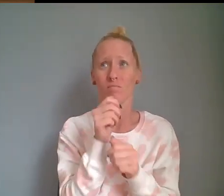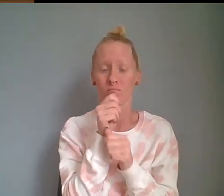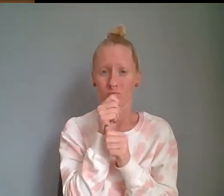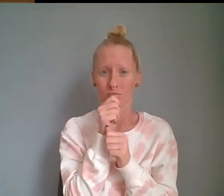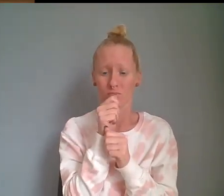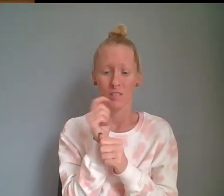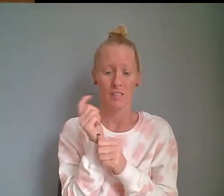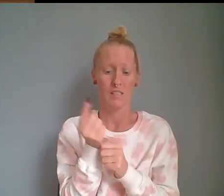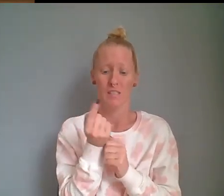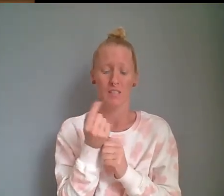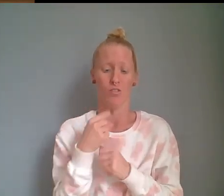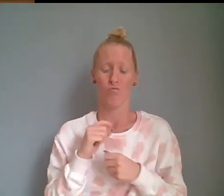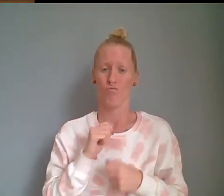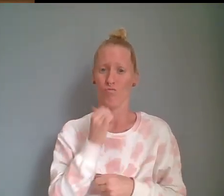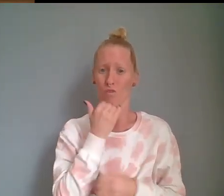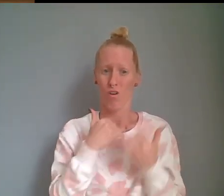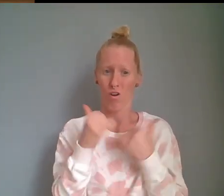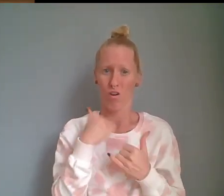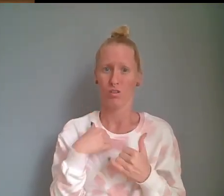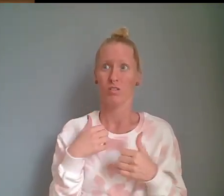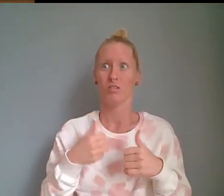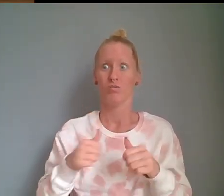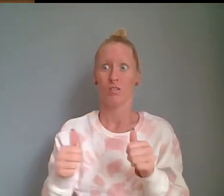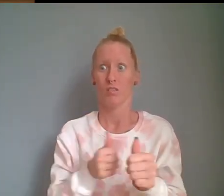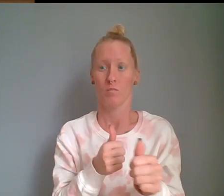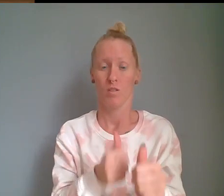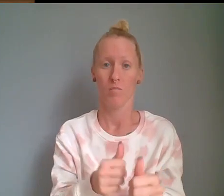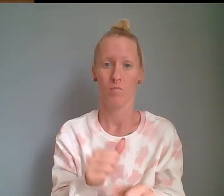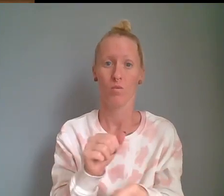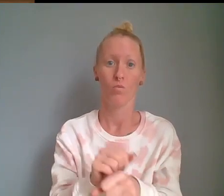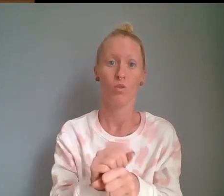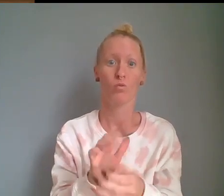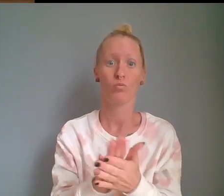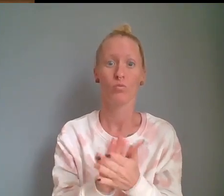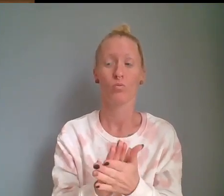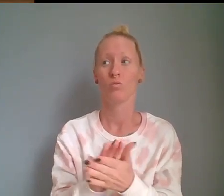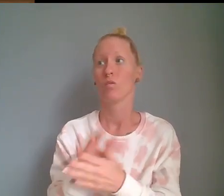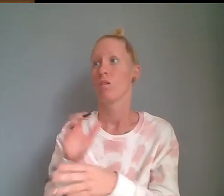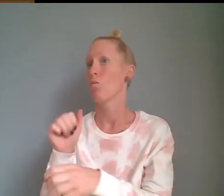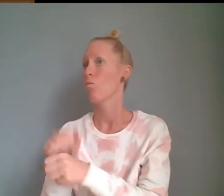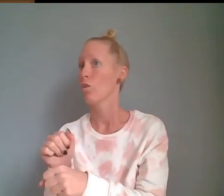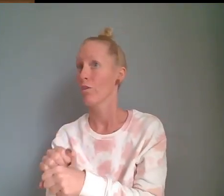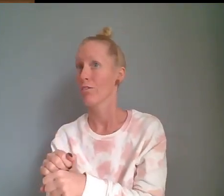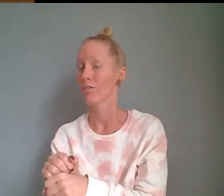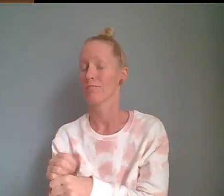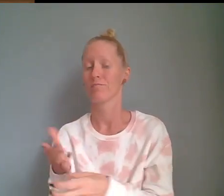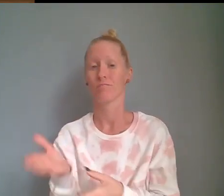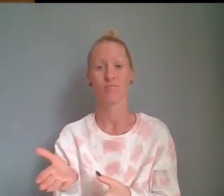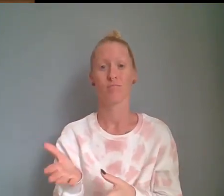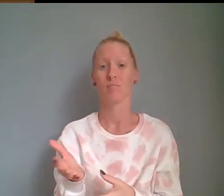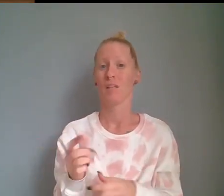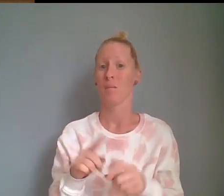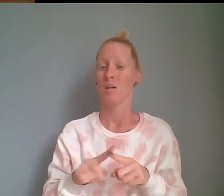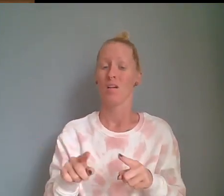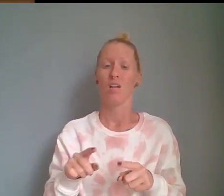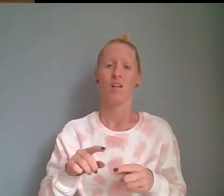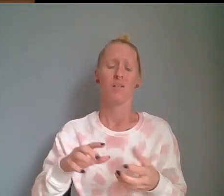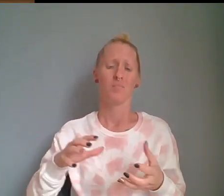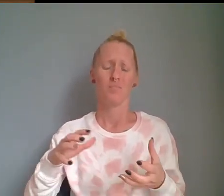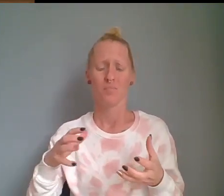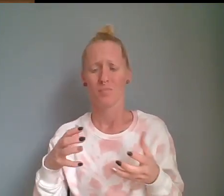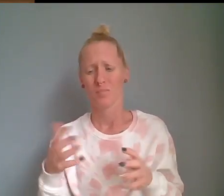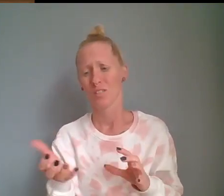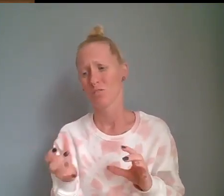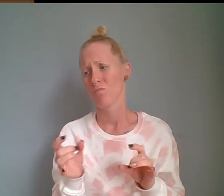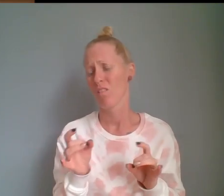them, trying to keep up with their schoolwork or their employment. But they're miserable and